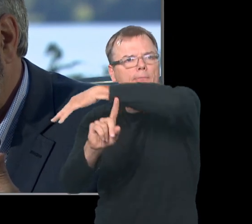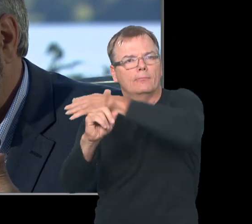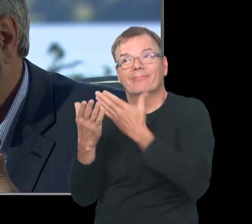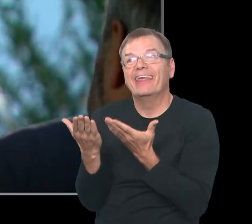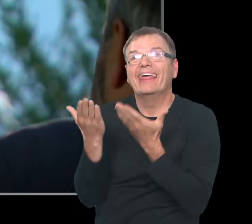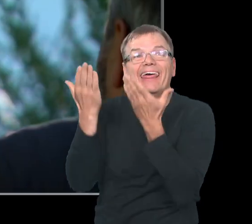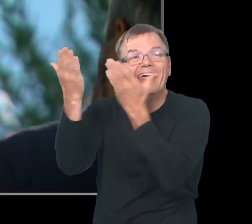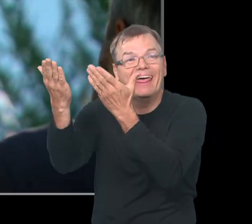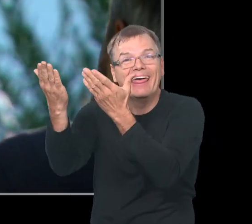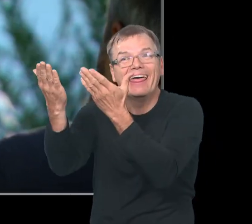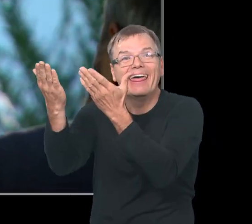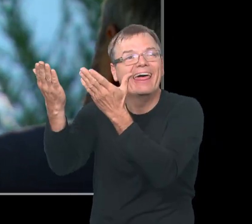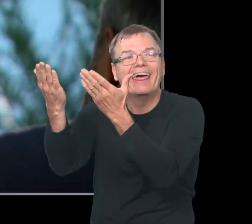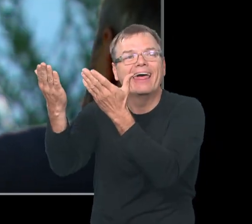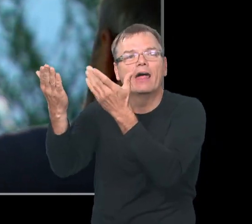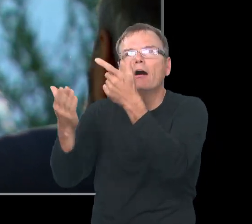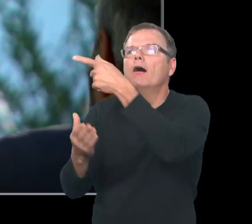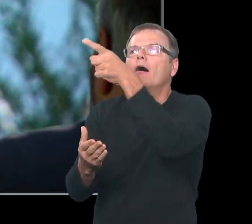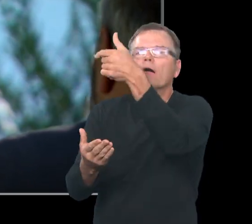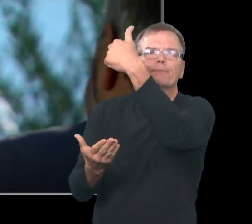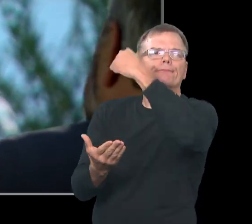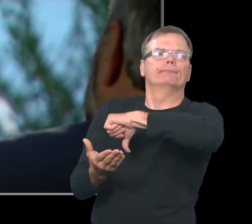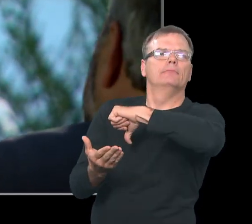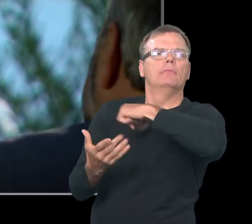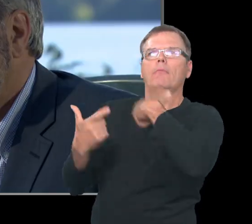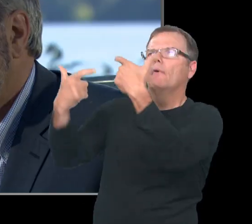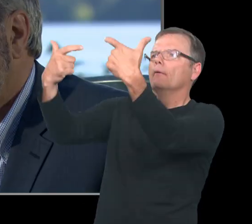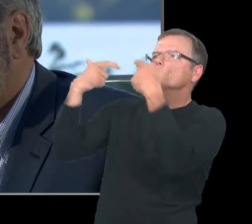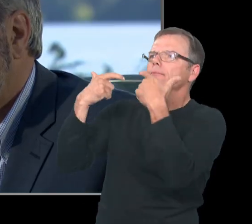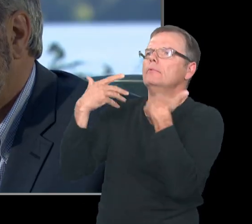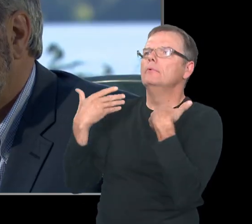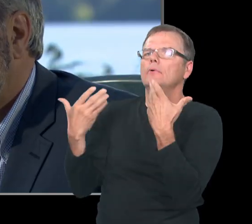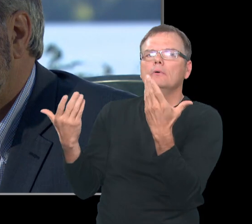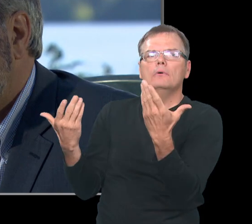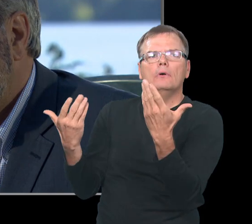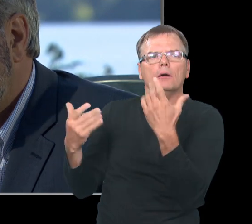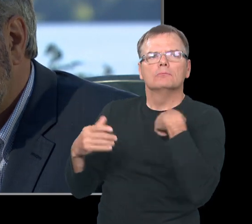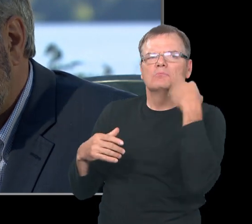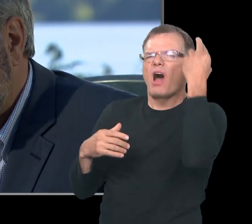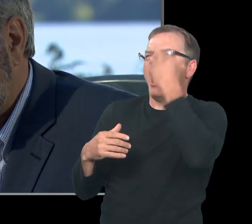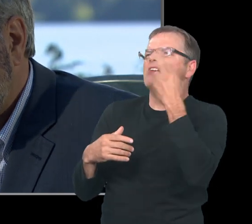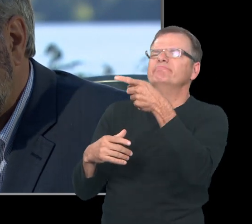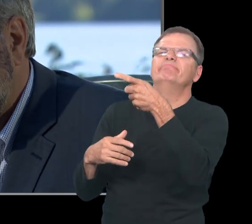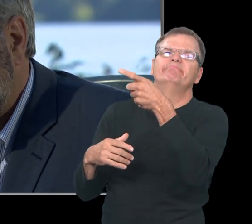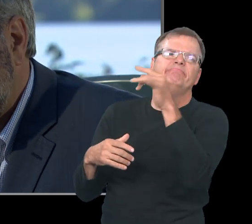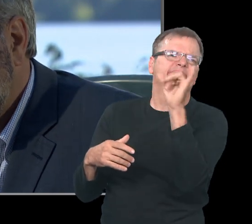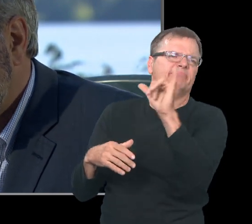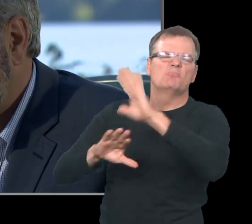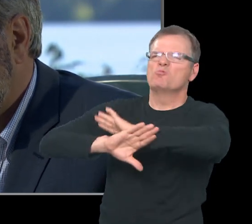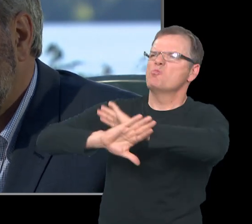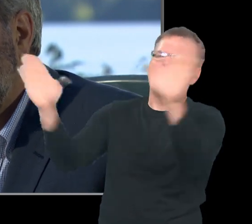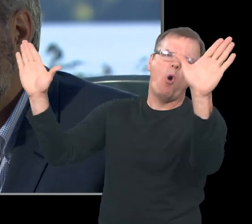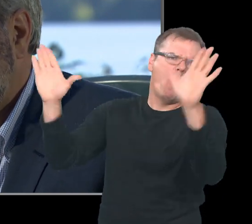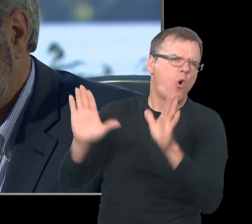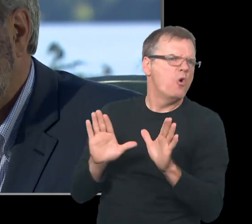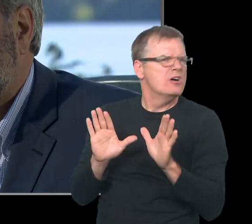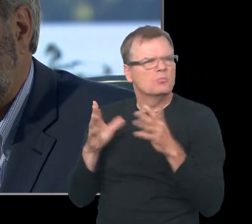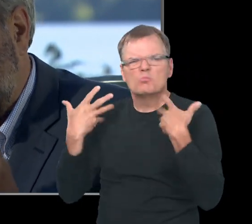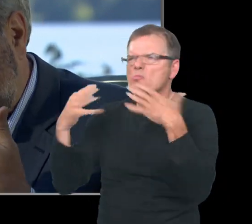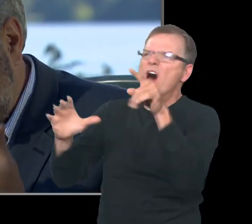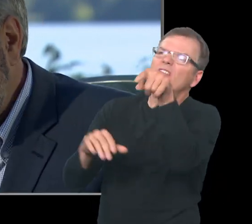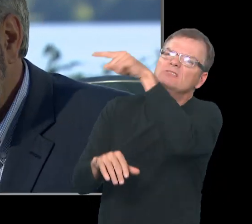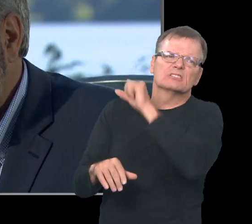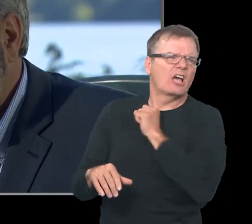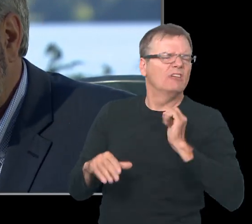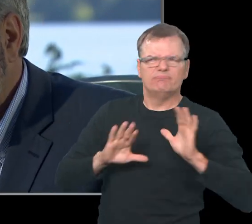for us to get that change. But is it a priority? Well, it's a priority to the extent that I want a mandate for it on October 19th. It's a priority to the extent that